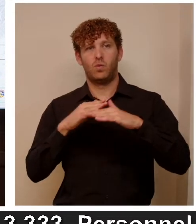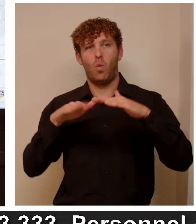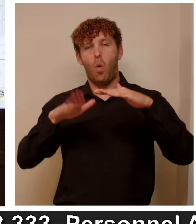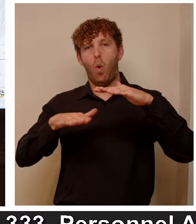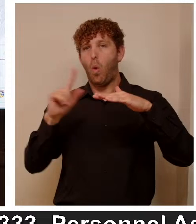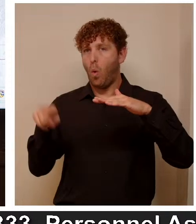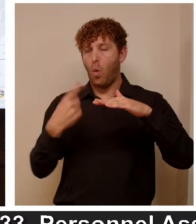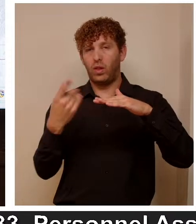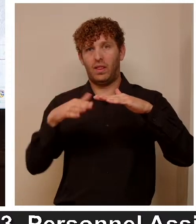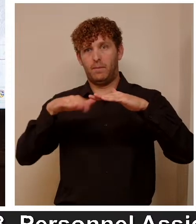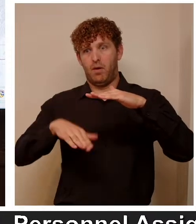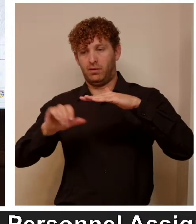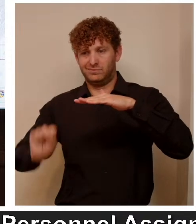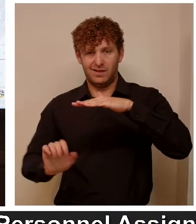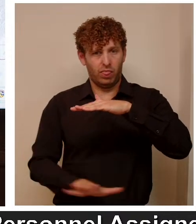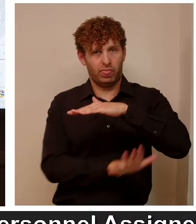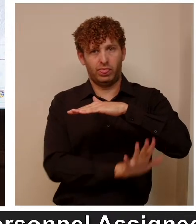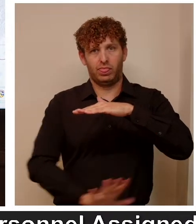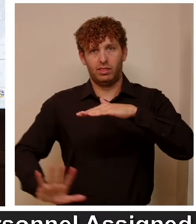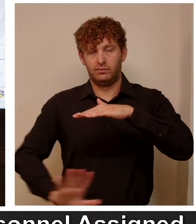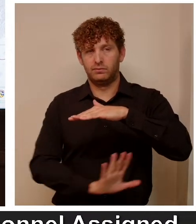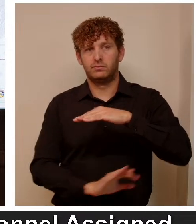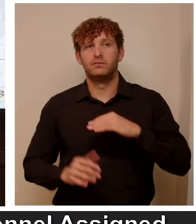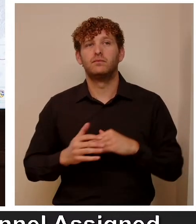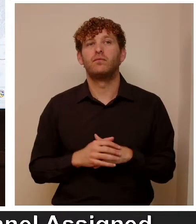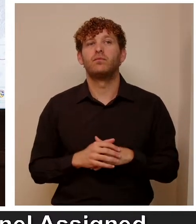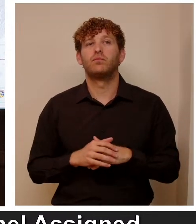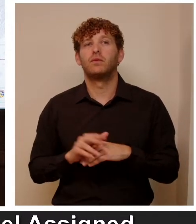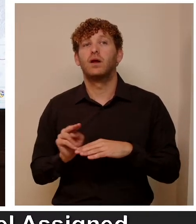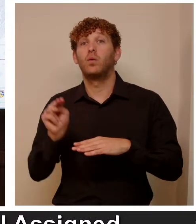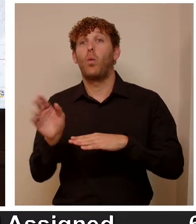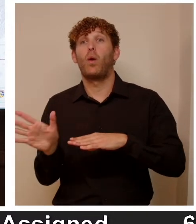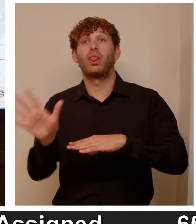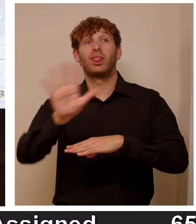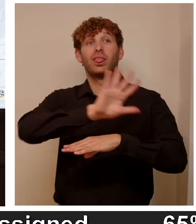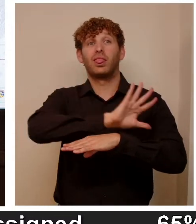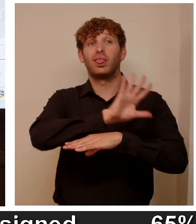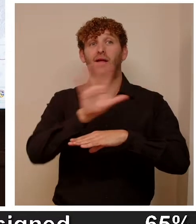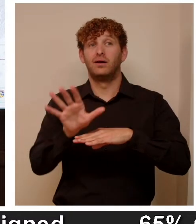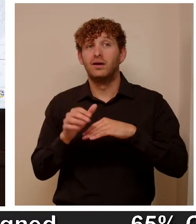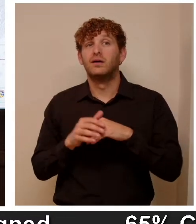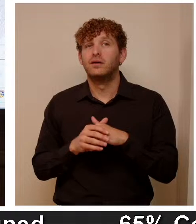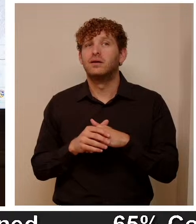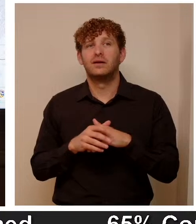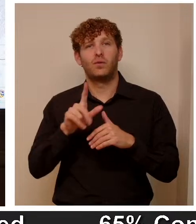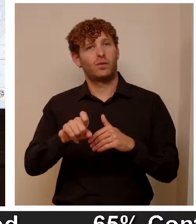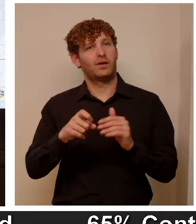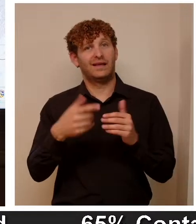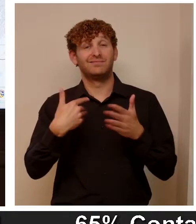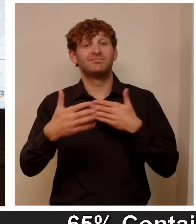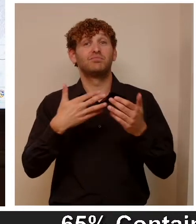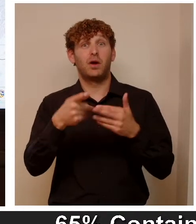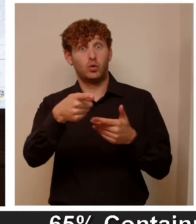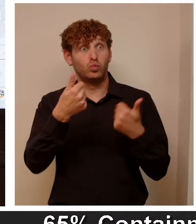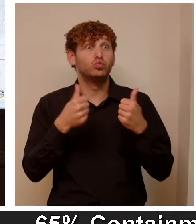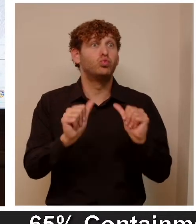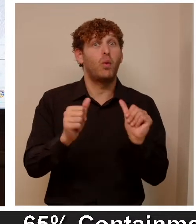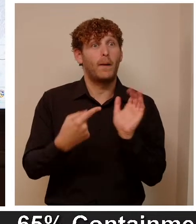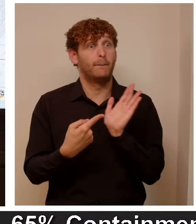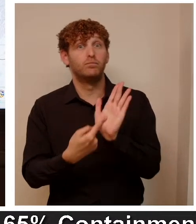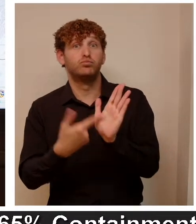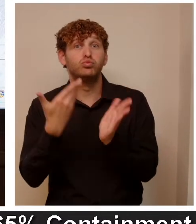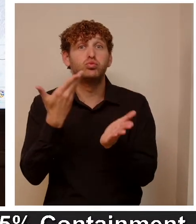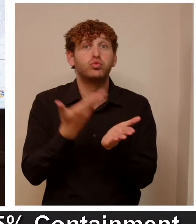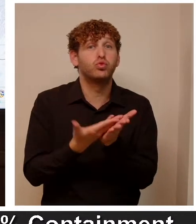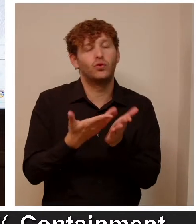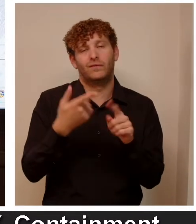We are not allowing people in that area, even if you do live in that area and can show that you do live in those areas. The curfew is